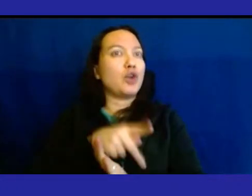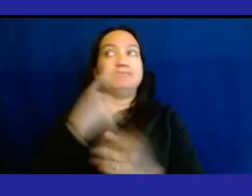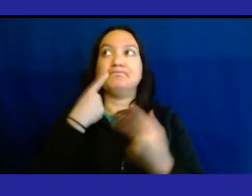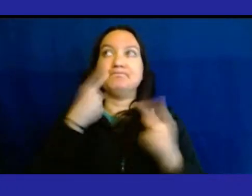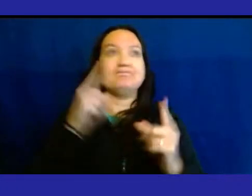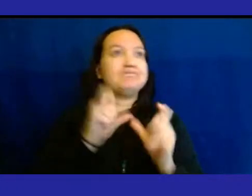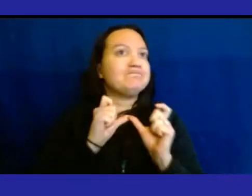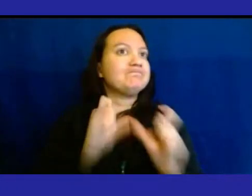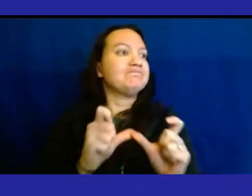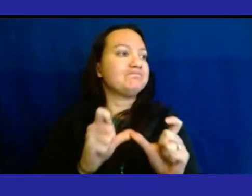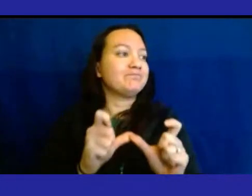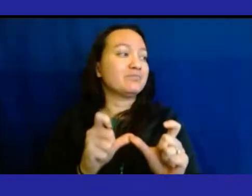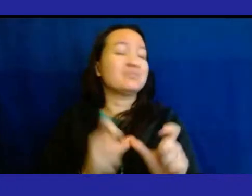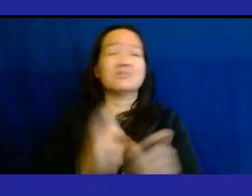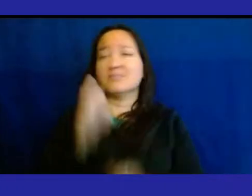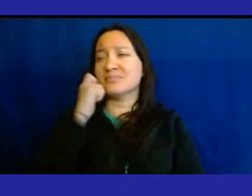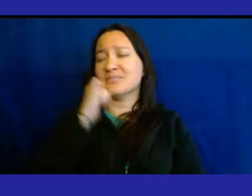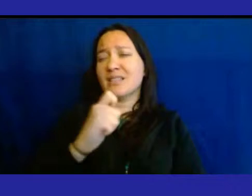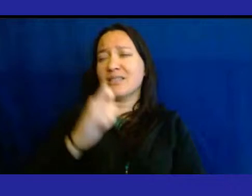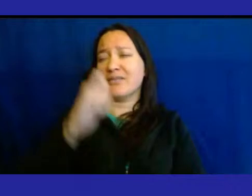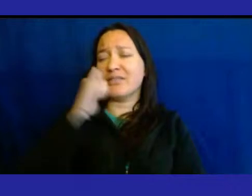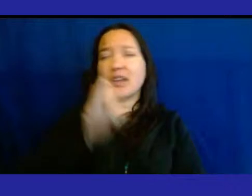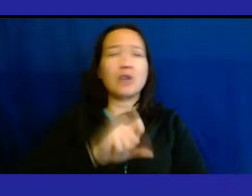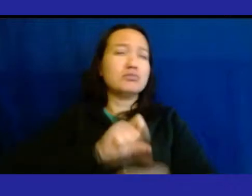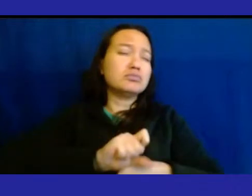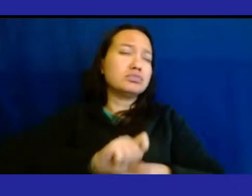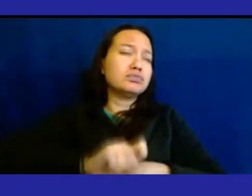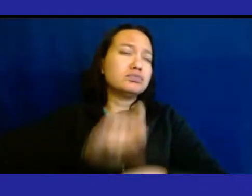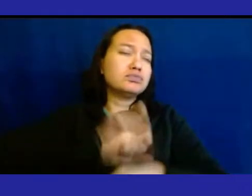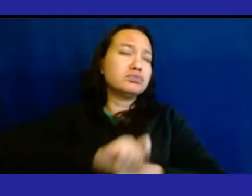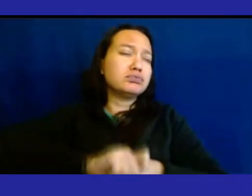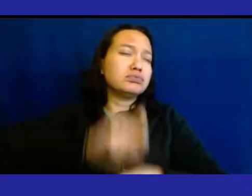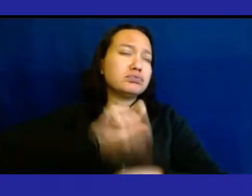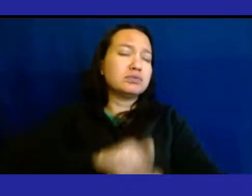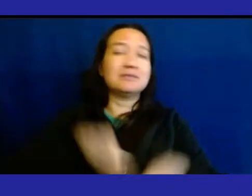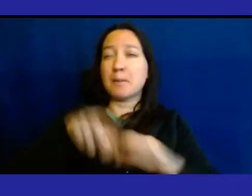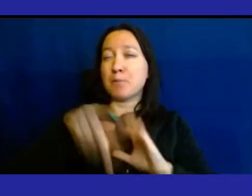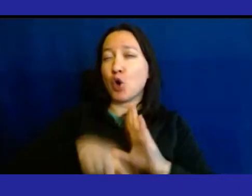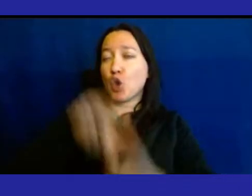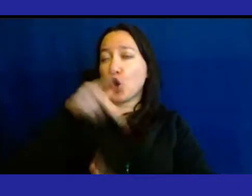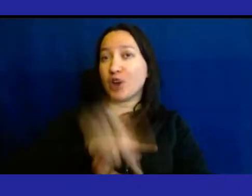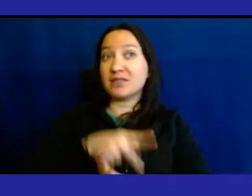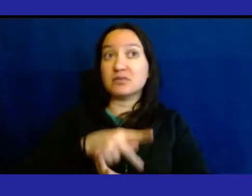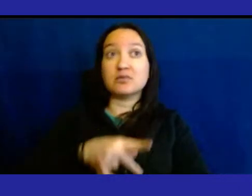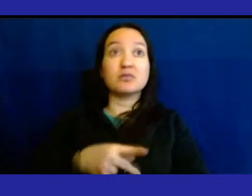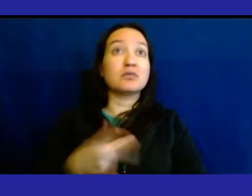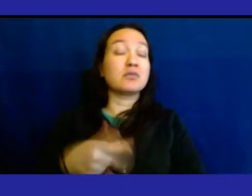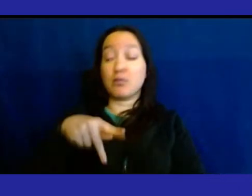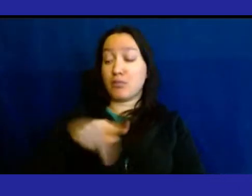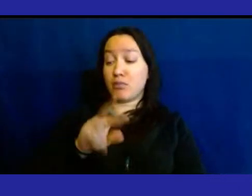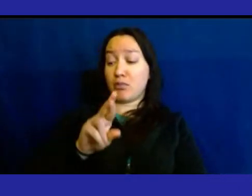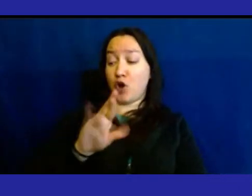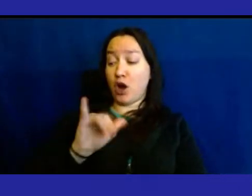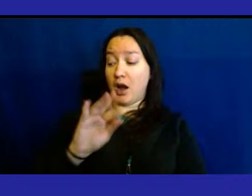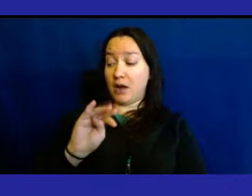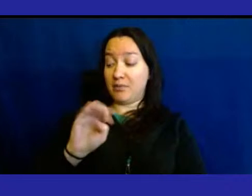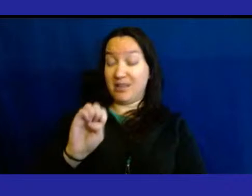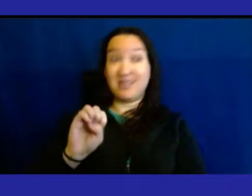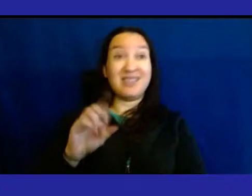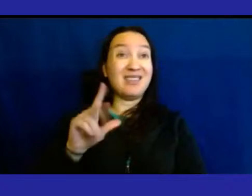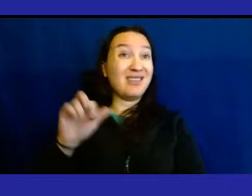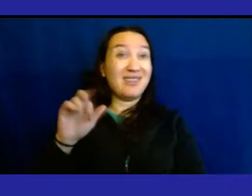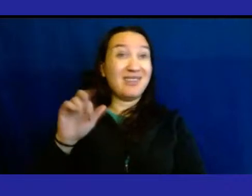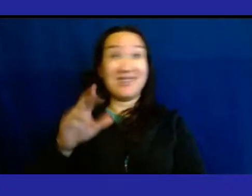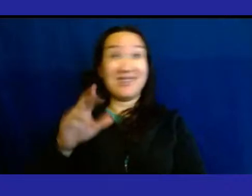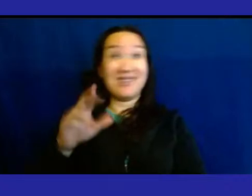that's the day in, day out, really hard work of the program. So having prime vendors that are not MWBEs,